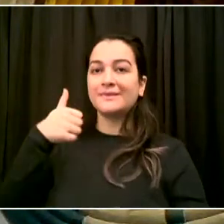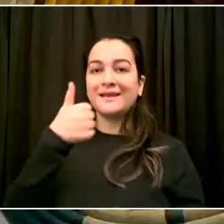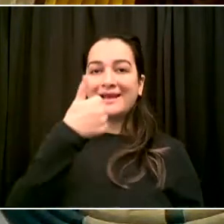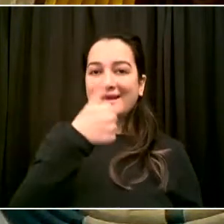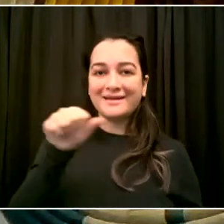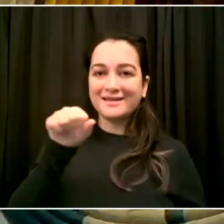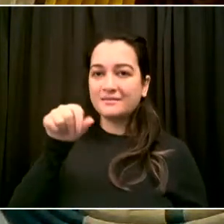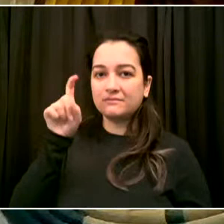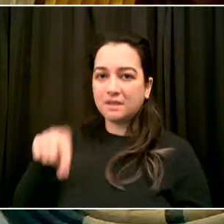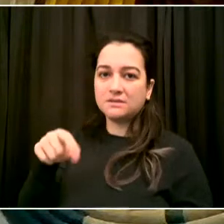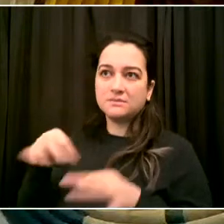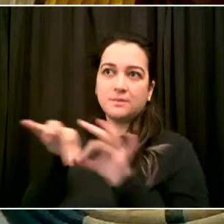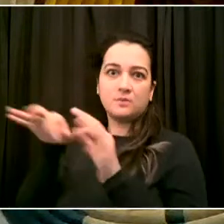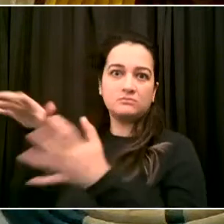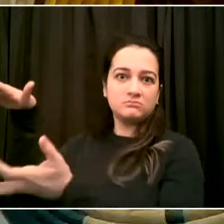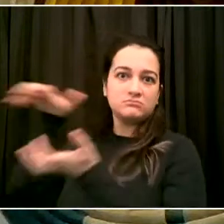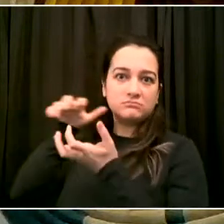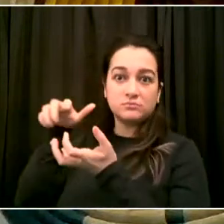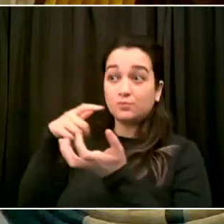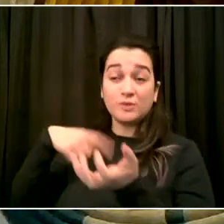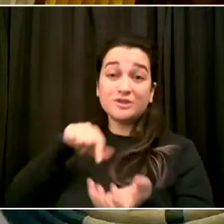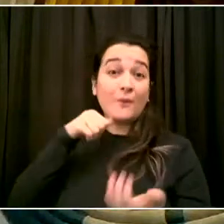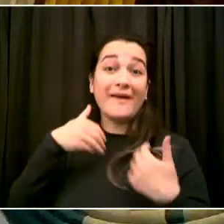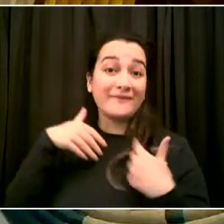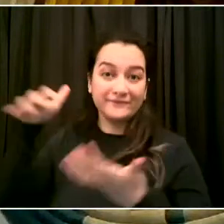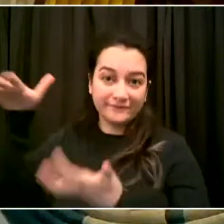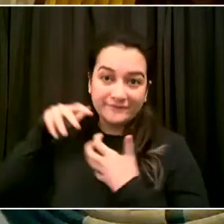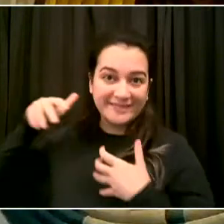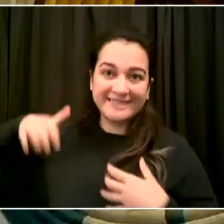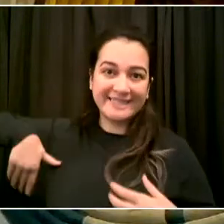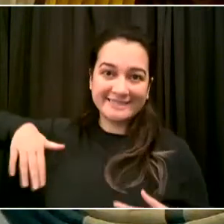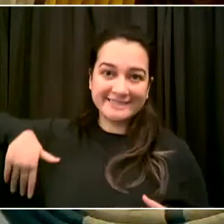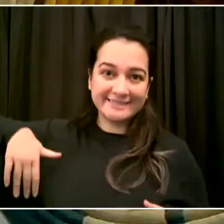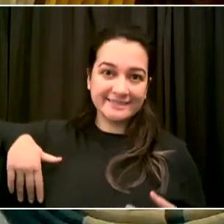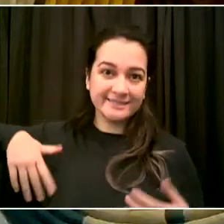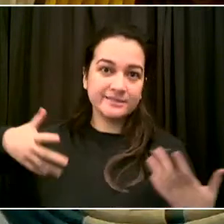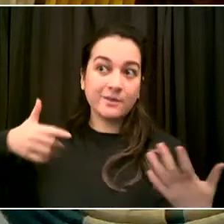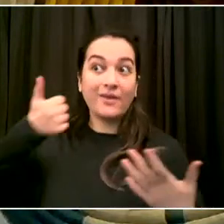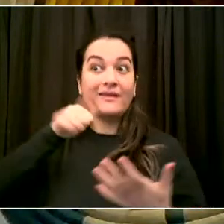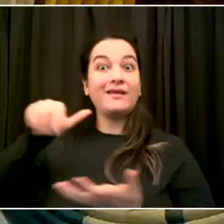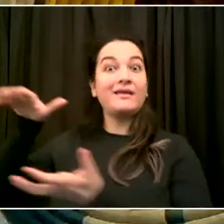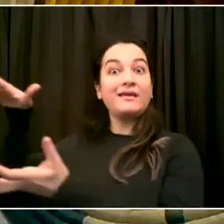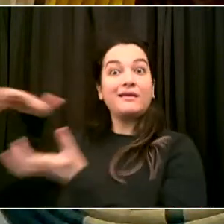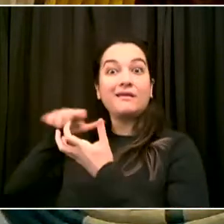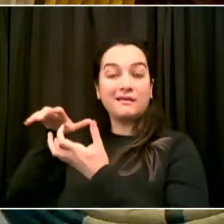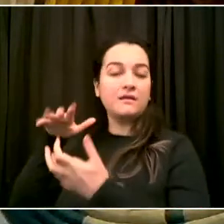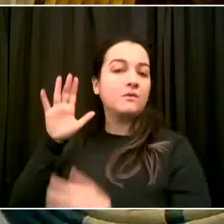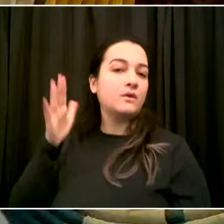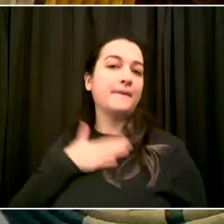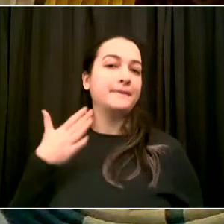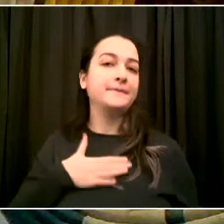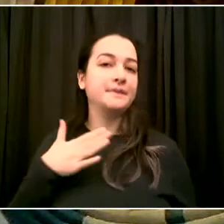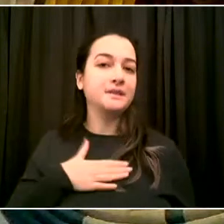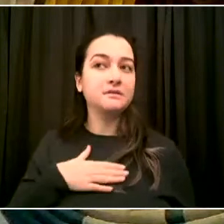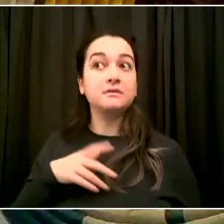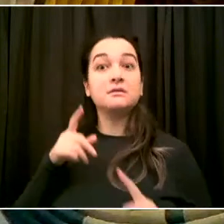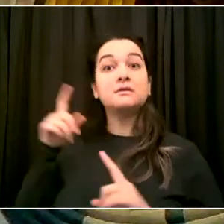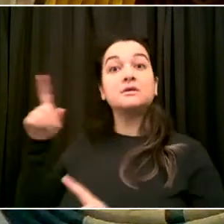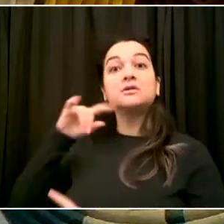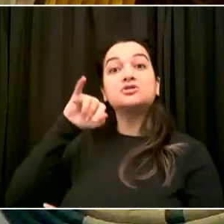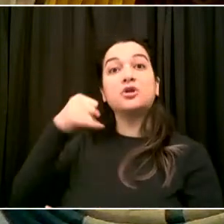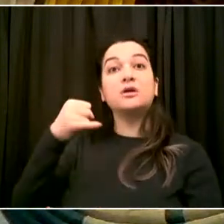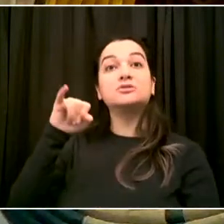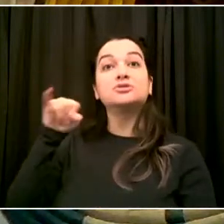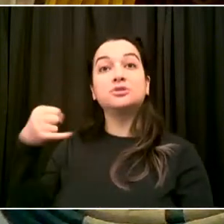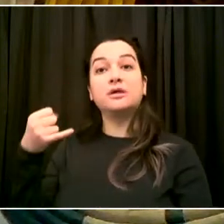being considered this week in front of the FDA. So we're looking forward to seeing the data, both the data that's analyzed completely by J&J,